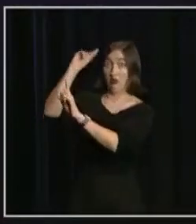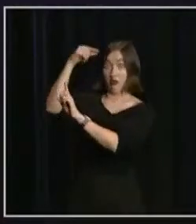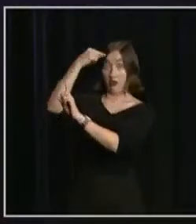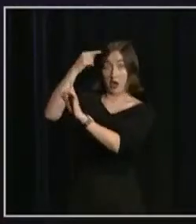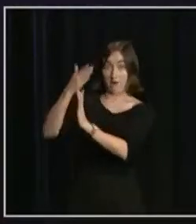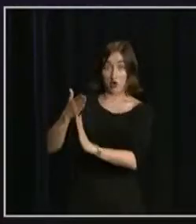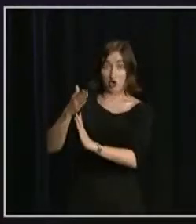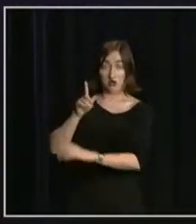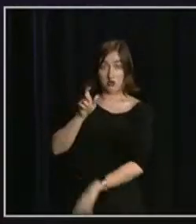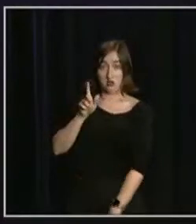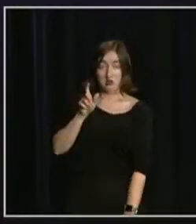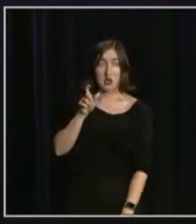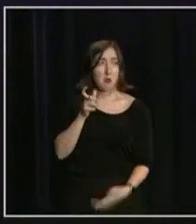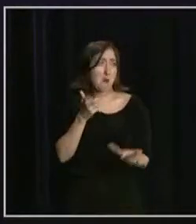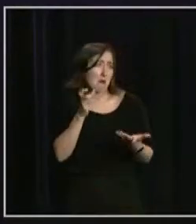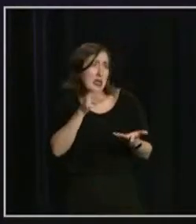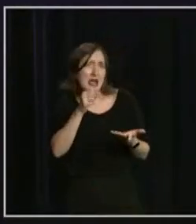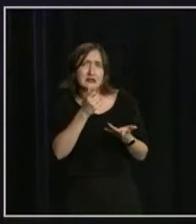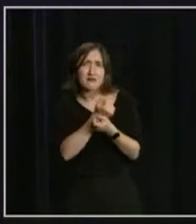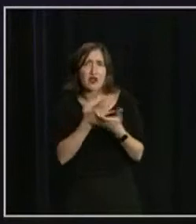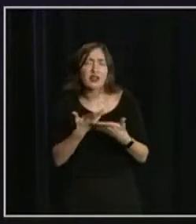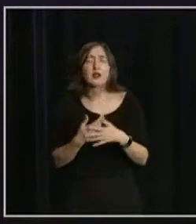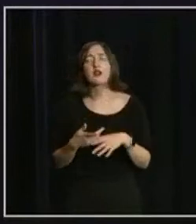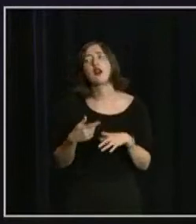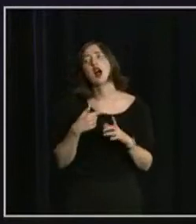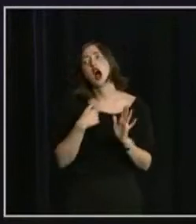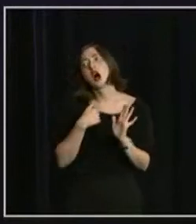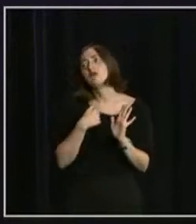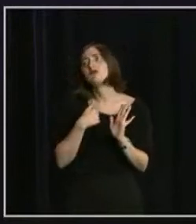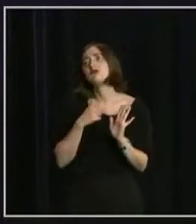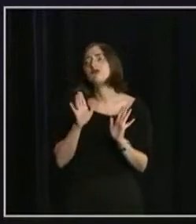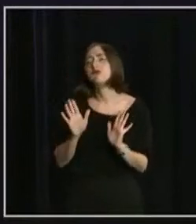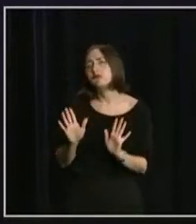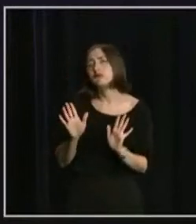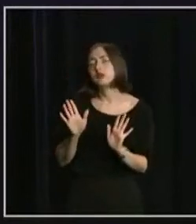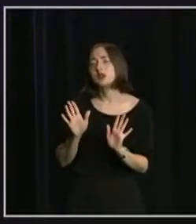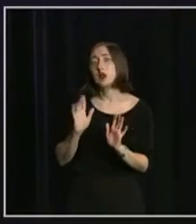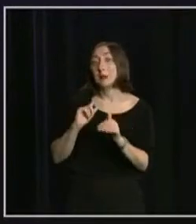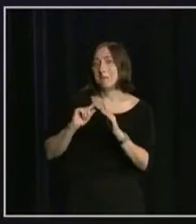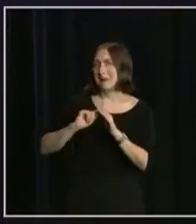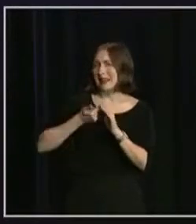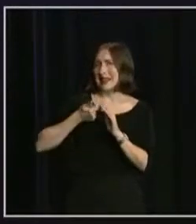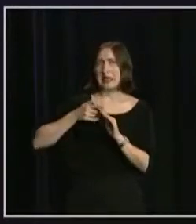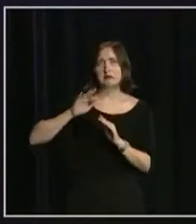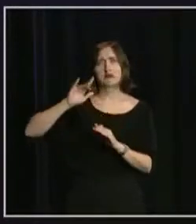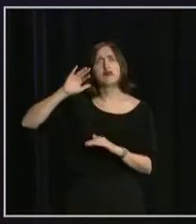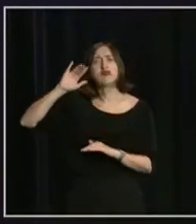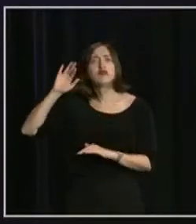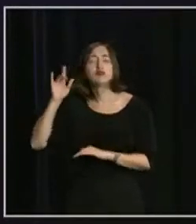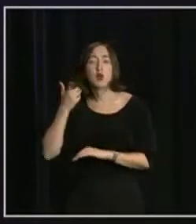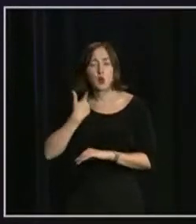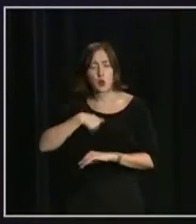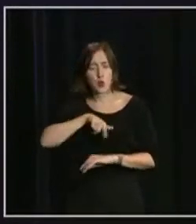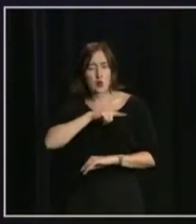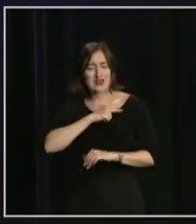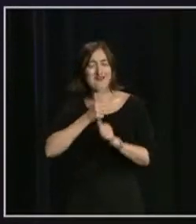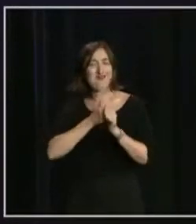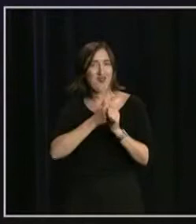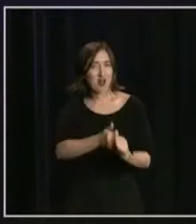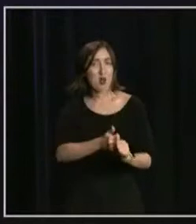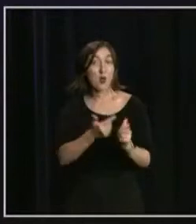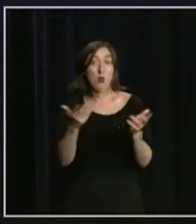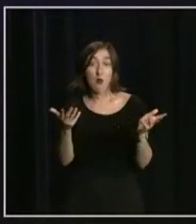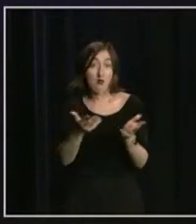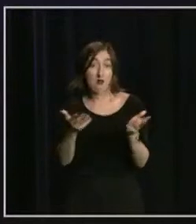Everything that Well, no, the judge and I, from the very beginning of this pandemic, we say it over and over again, have been guided by our medical